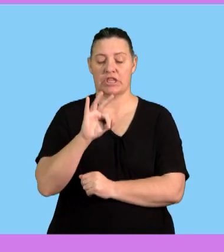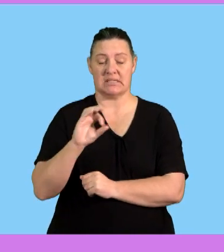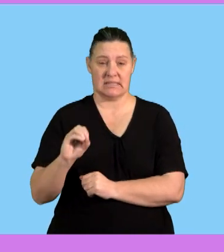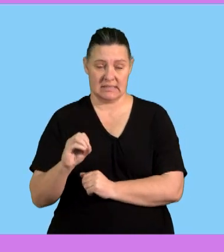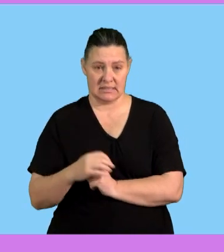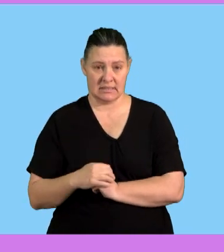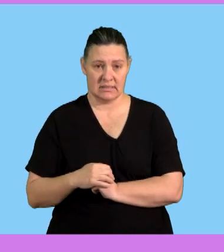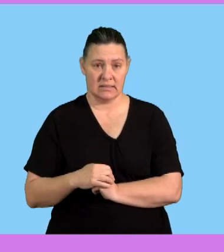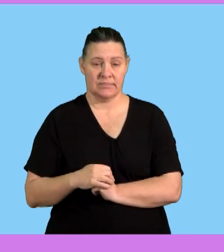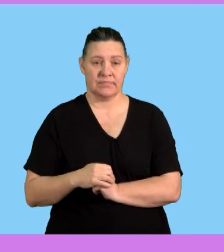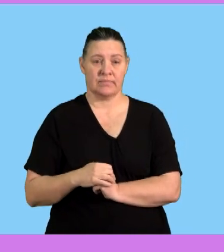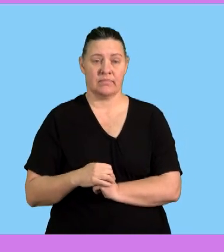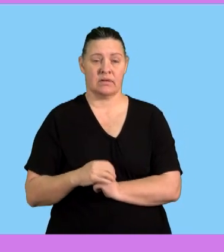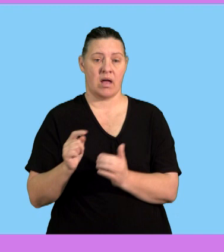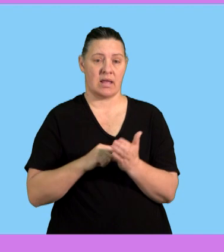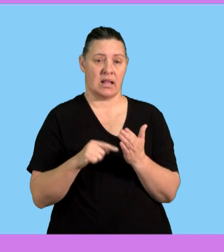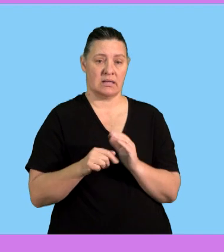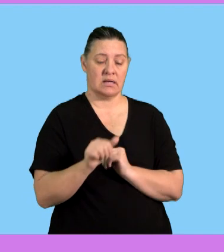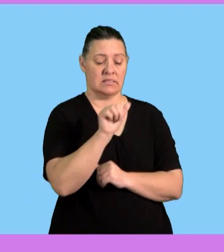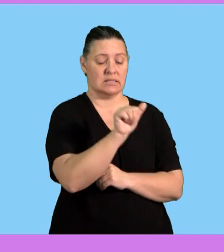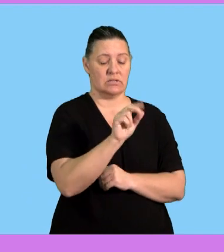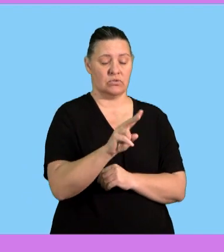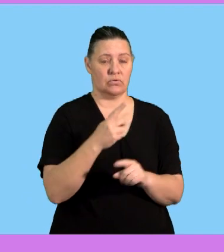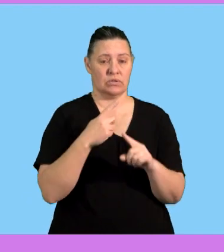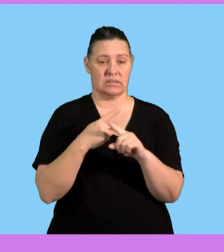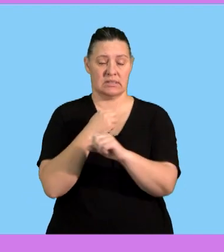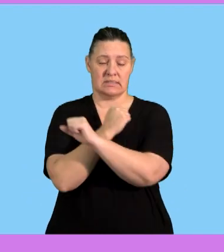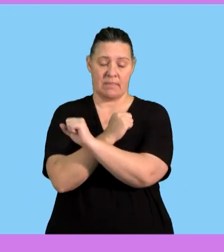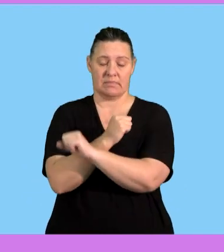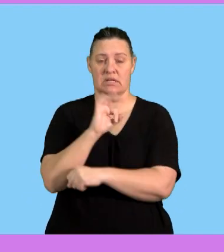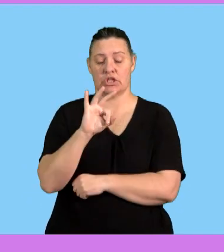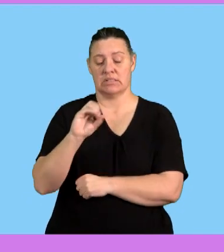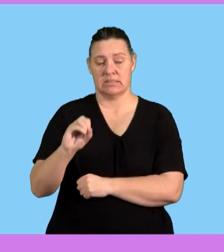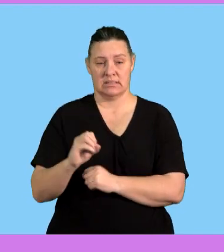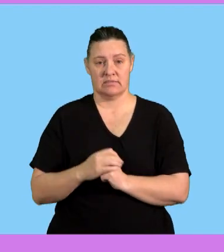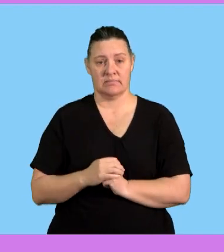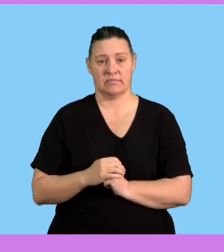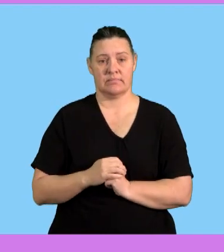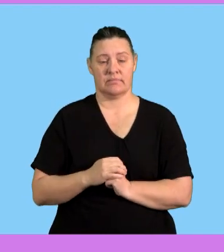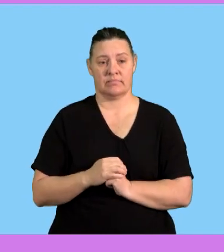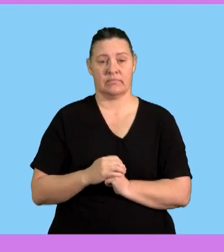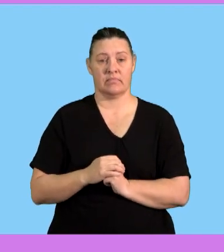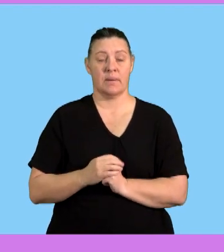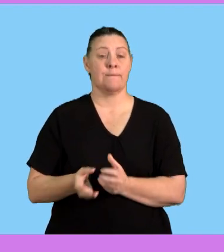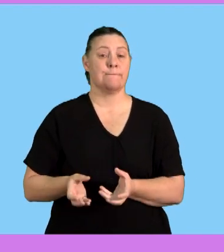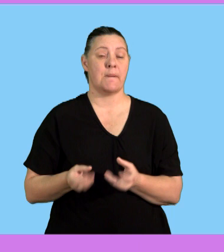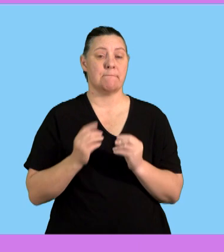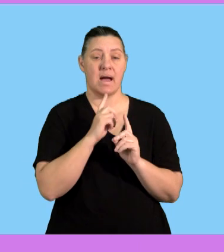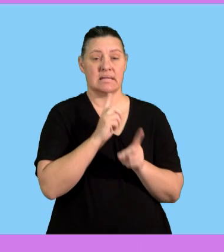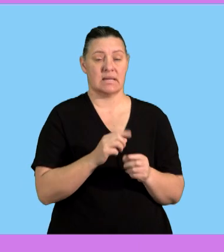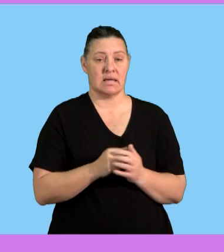let's use our calculator. 62 multiplied by 30. That will give us an answer